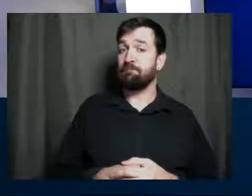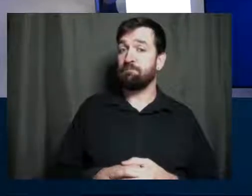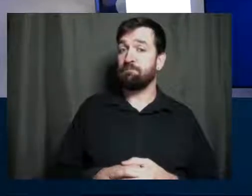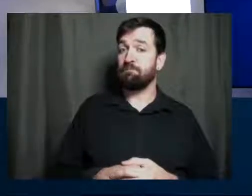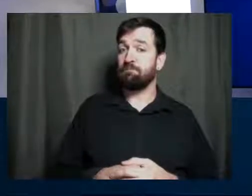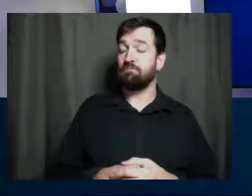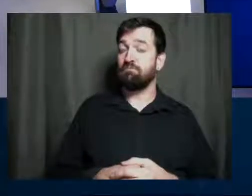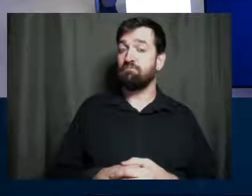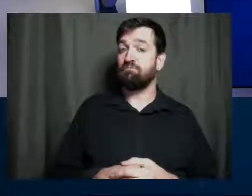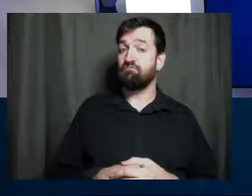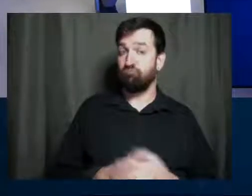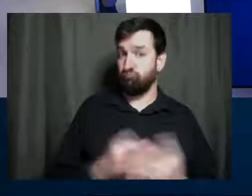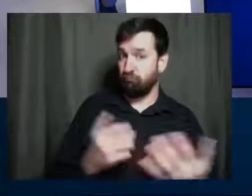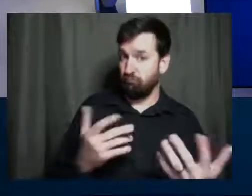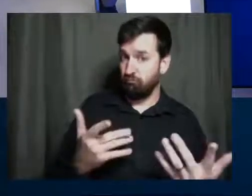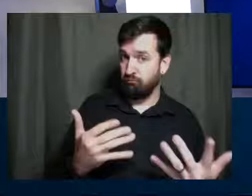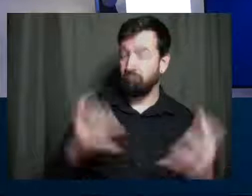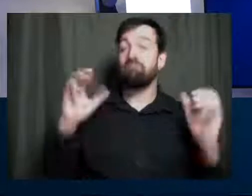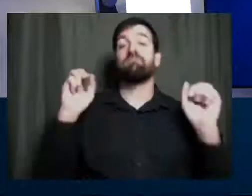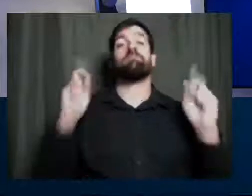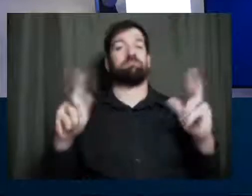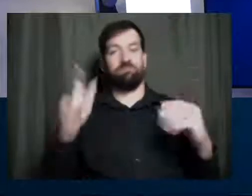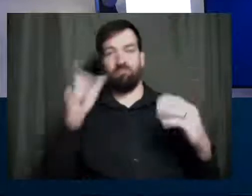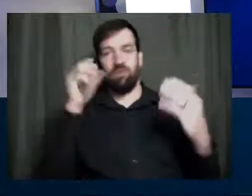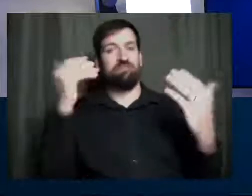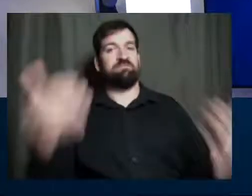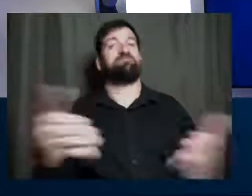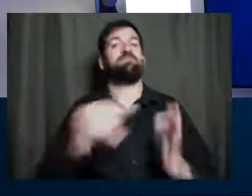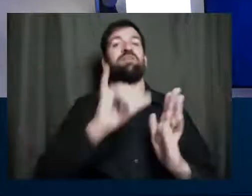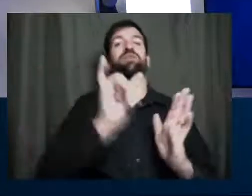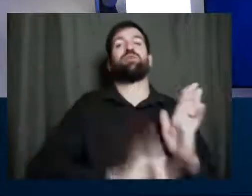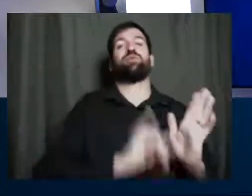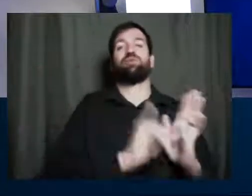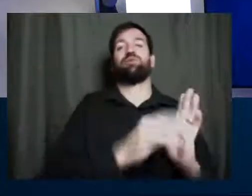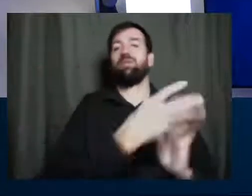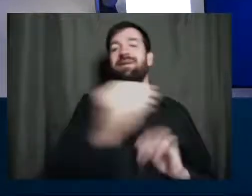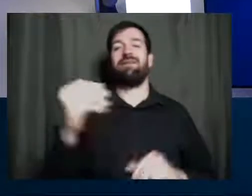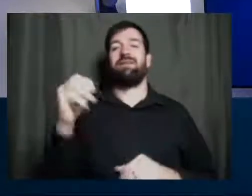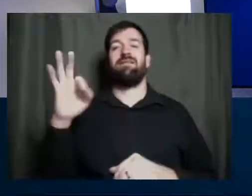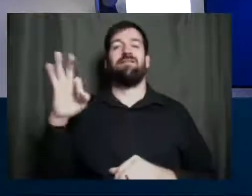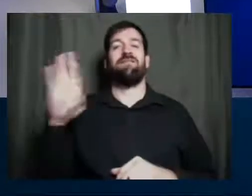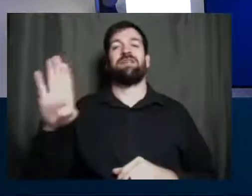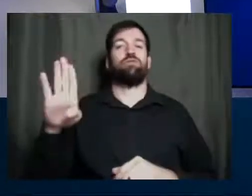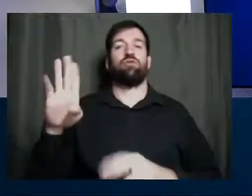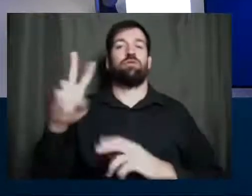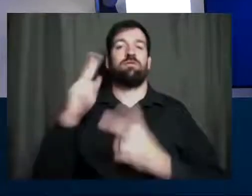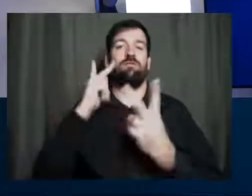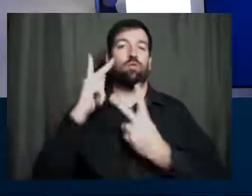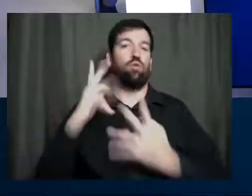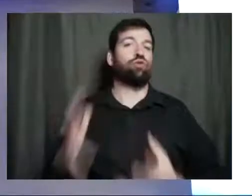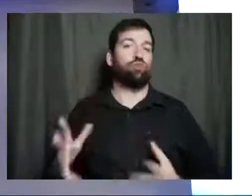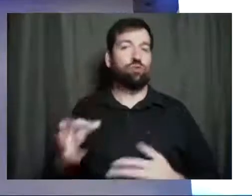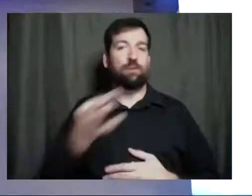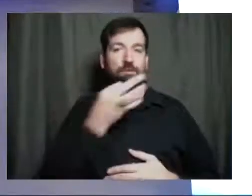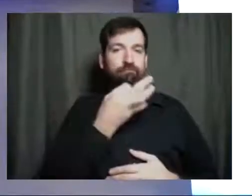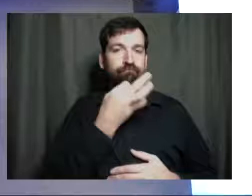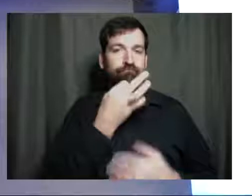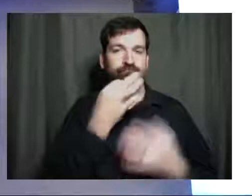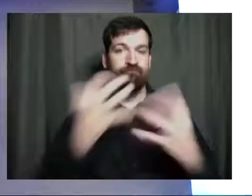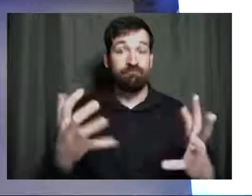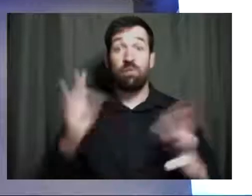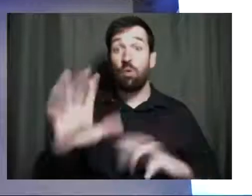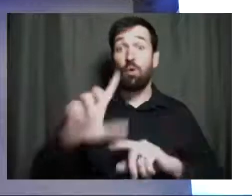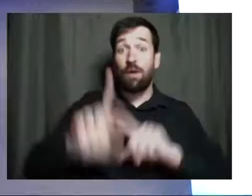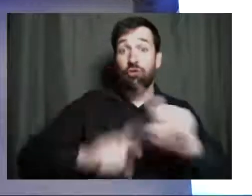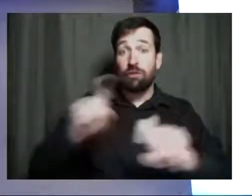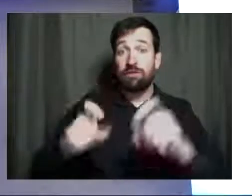Wait for it. All right, so we're going to get to our YouTube and our Facebook viewers here in just a moment. So get your questions sent in because we're going to be